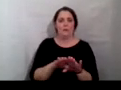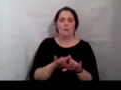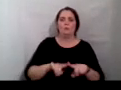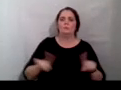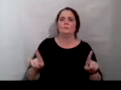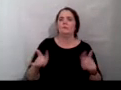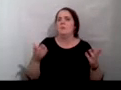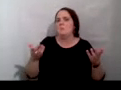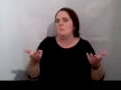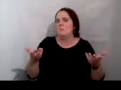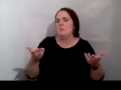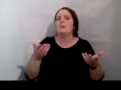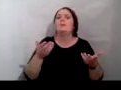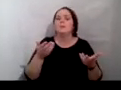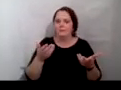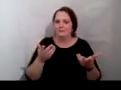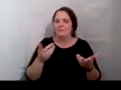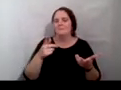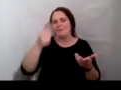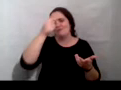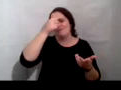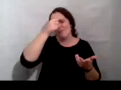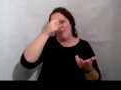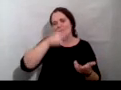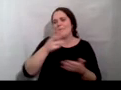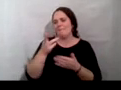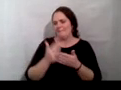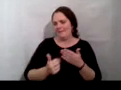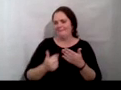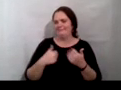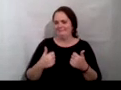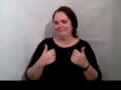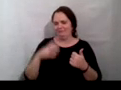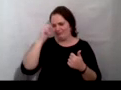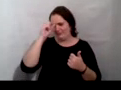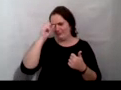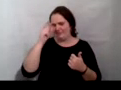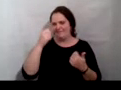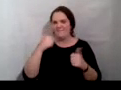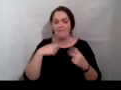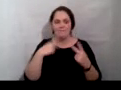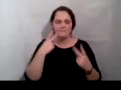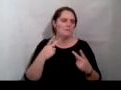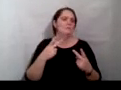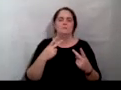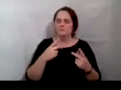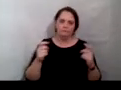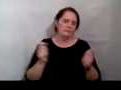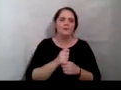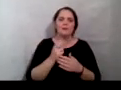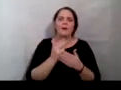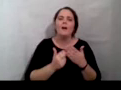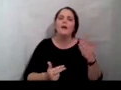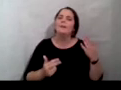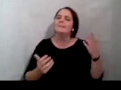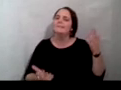an interesting thing that painting from memory and then painting after being there is an interesting